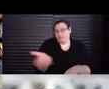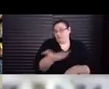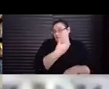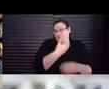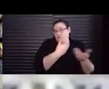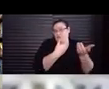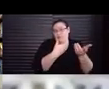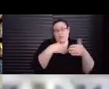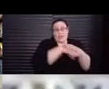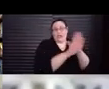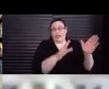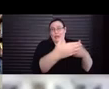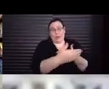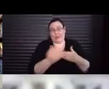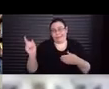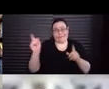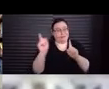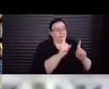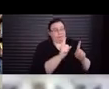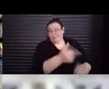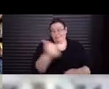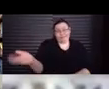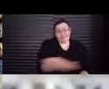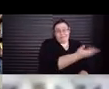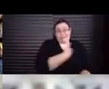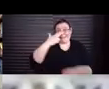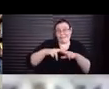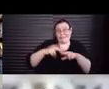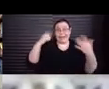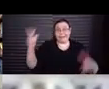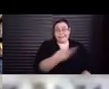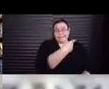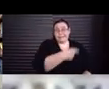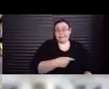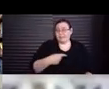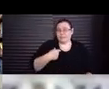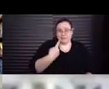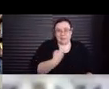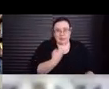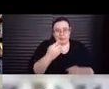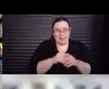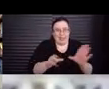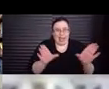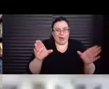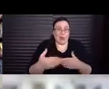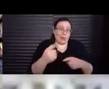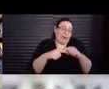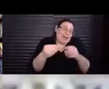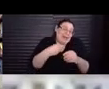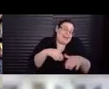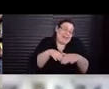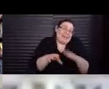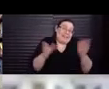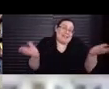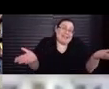the room, and he's like, have fun. And I was the only person there. But at least I got access.